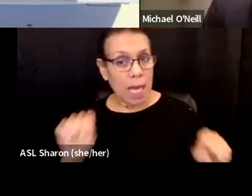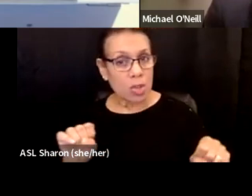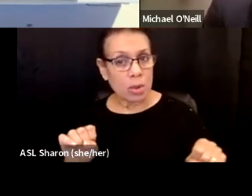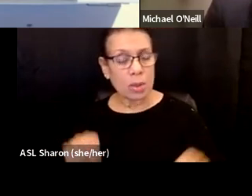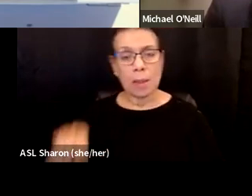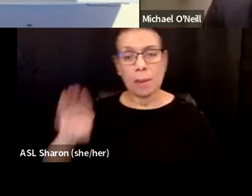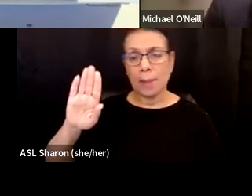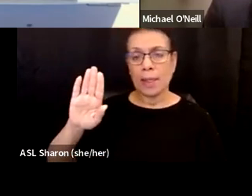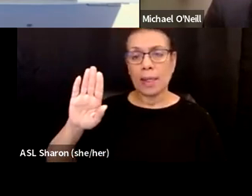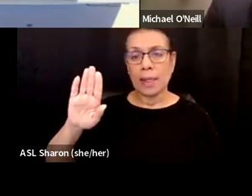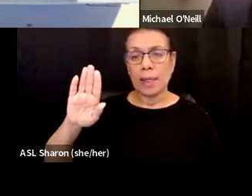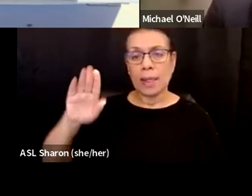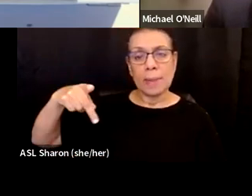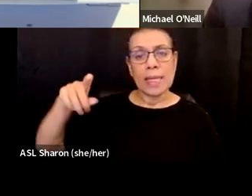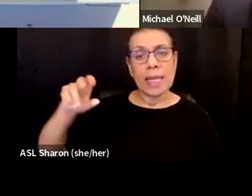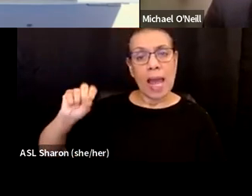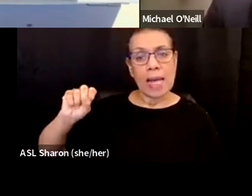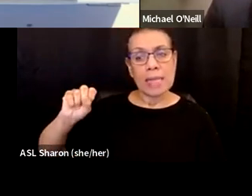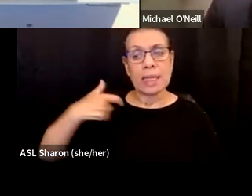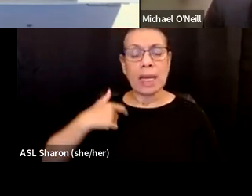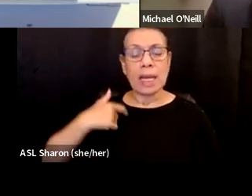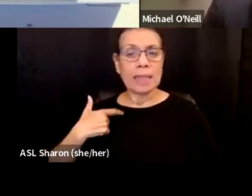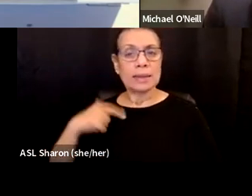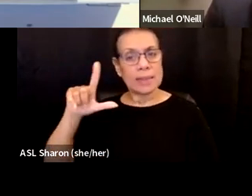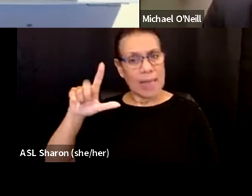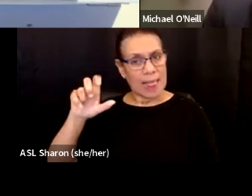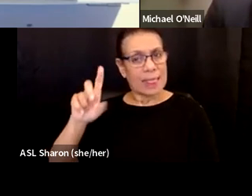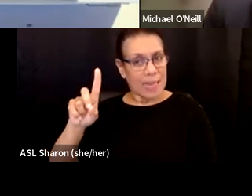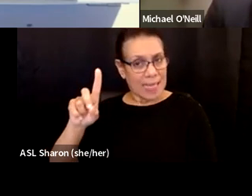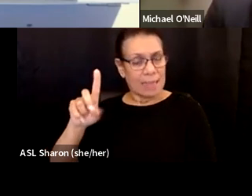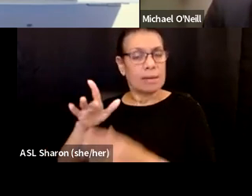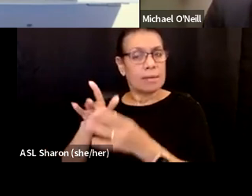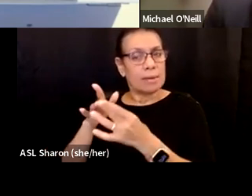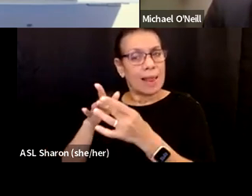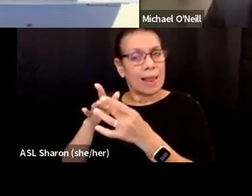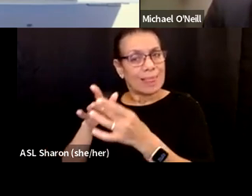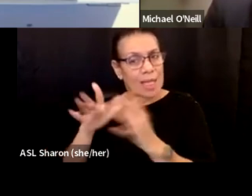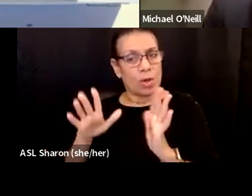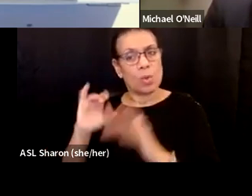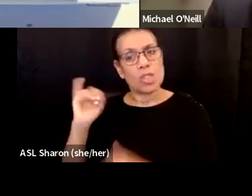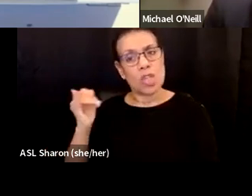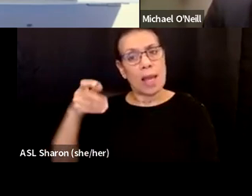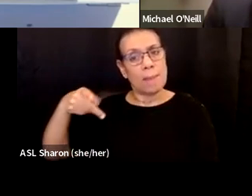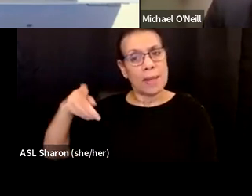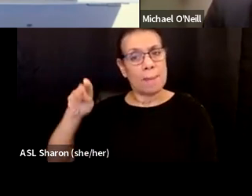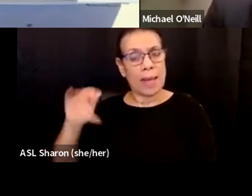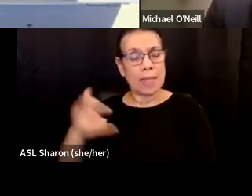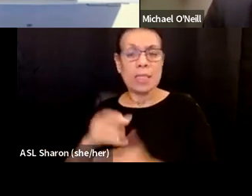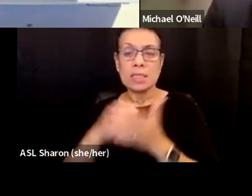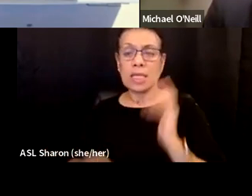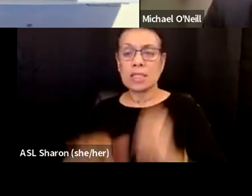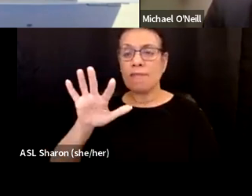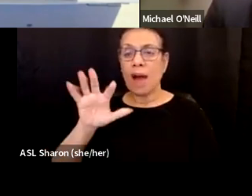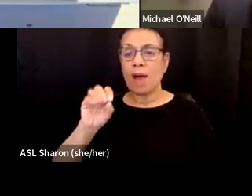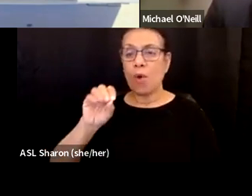bls bps has met the legal requirement with the j.p manning school section 504 for this